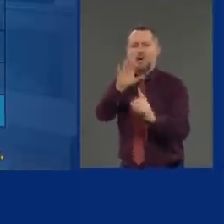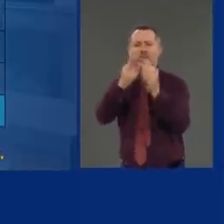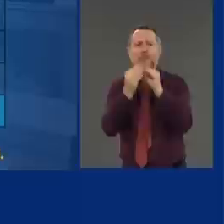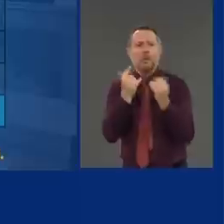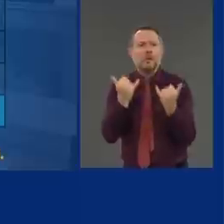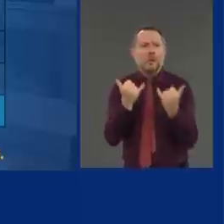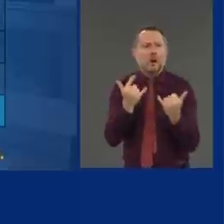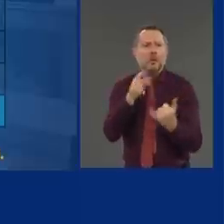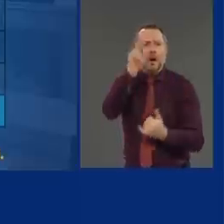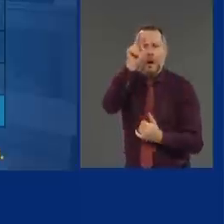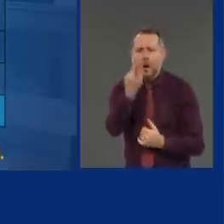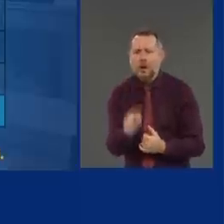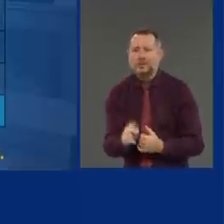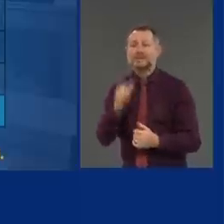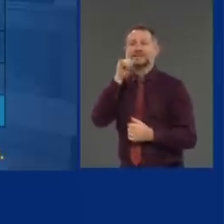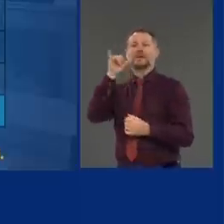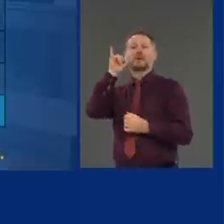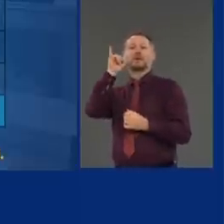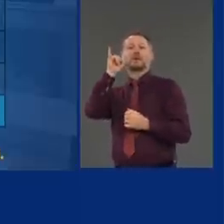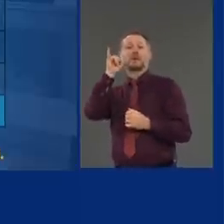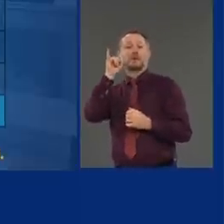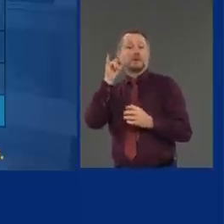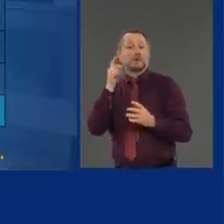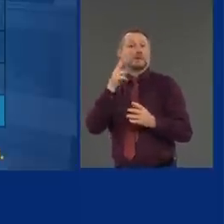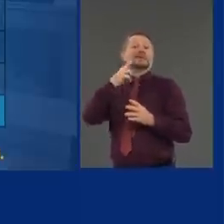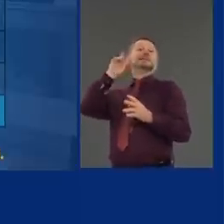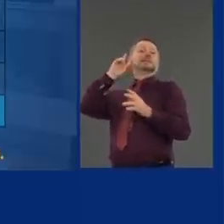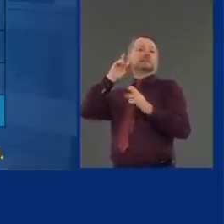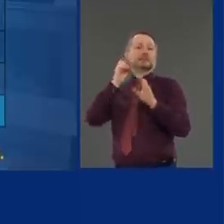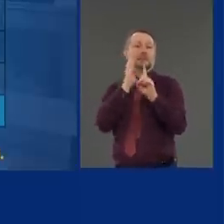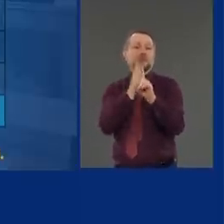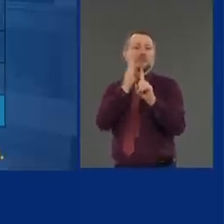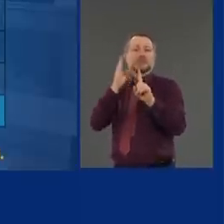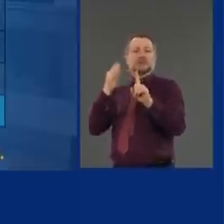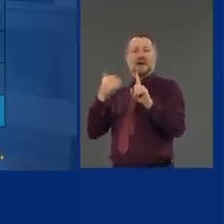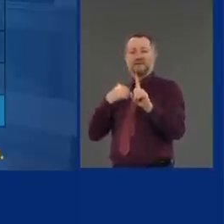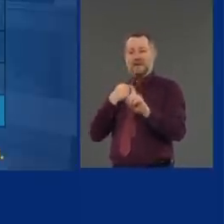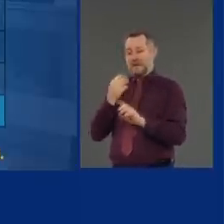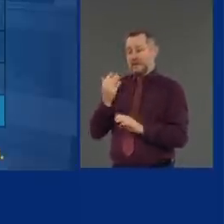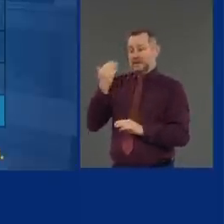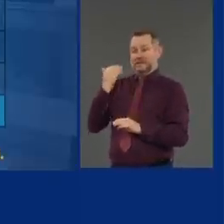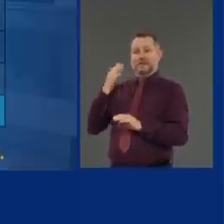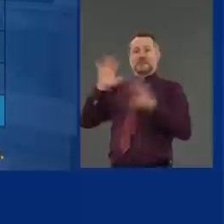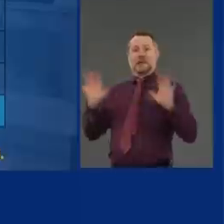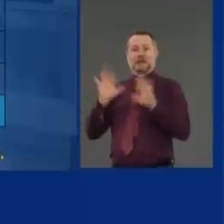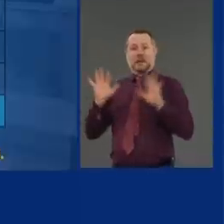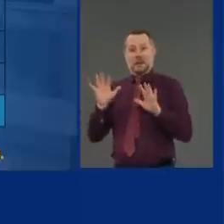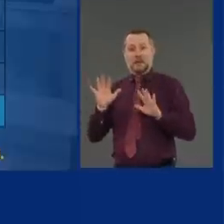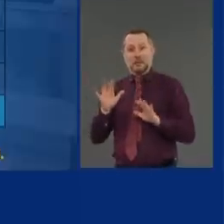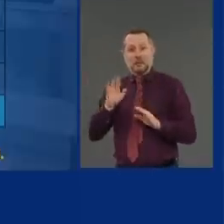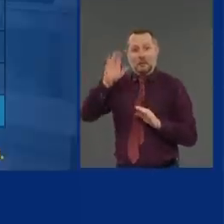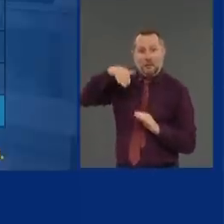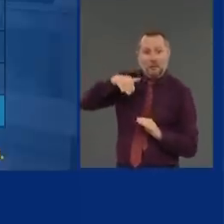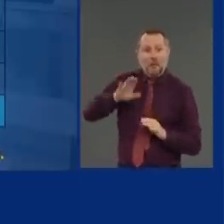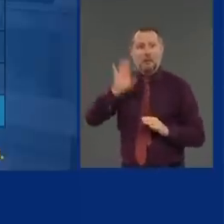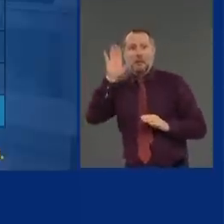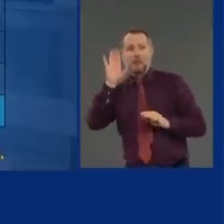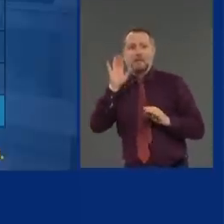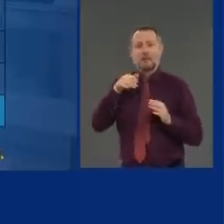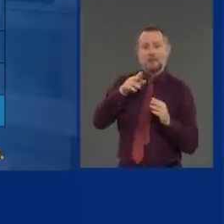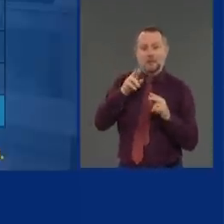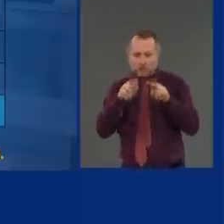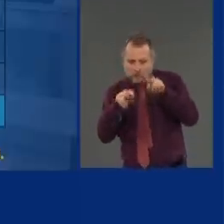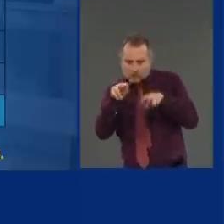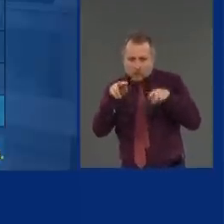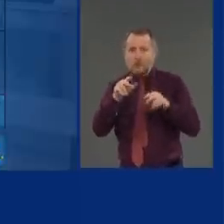at the number the day before. See if there's any movement. See if the movement is up, see if the movement is down, and see